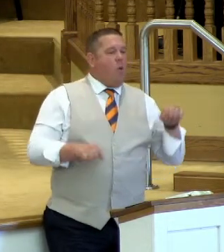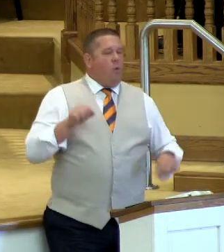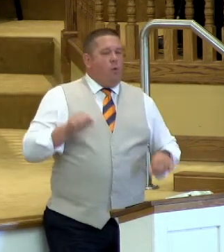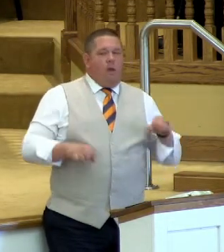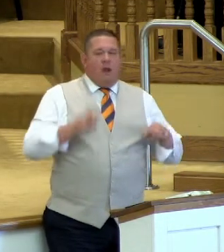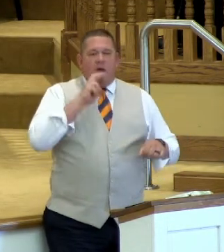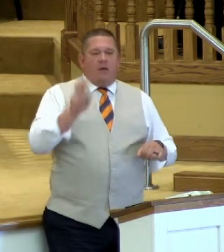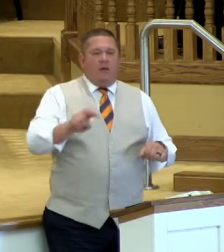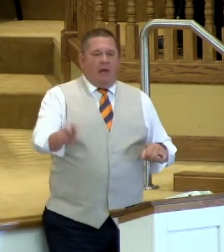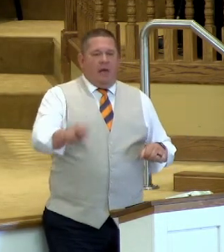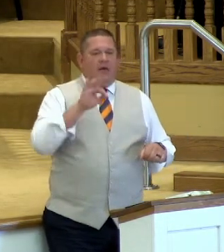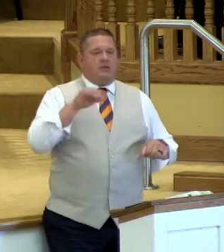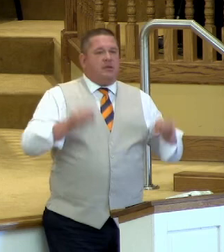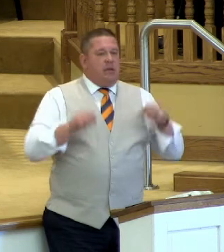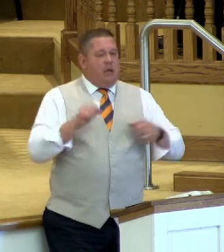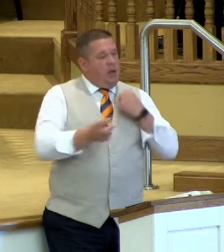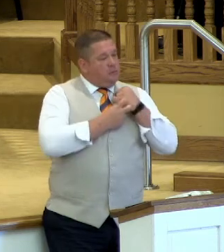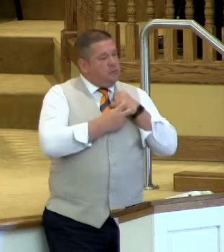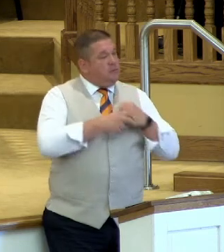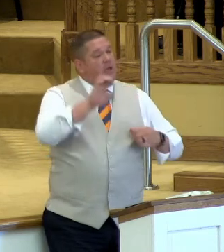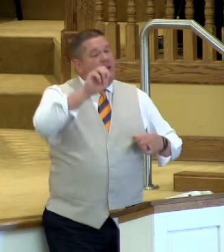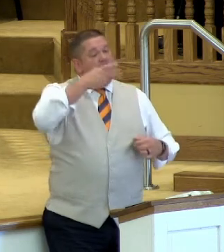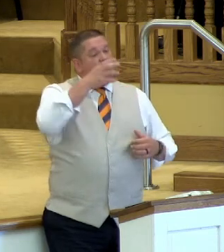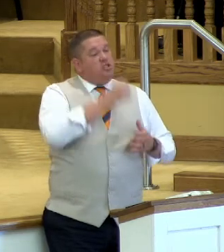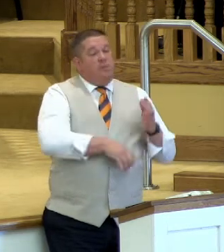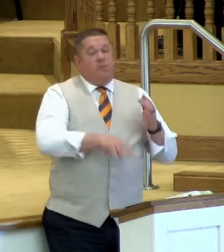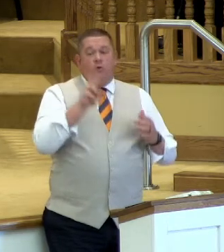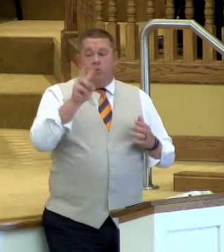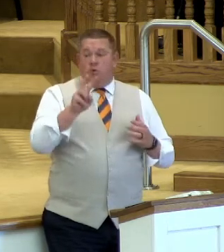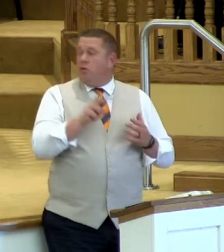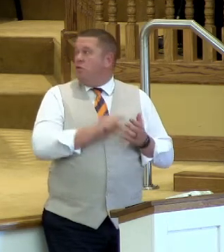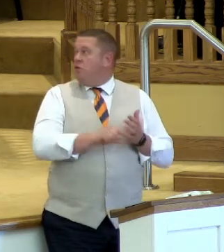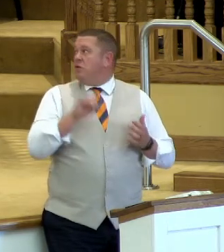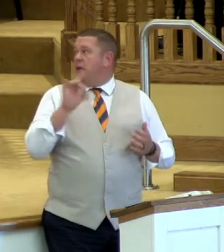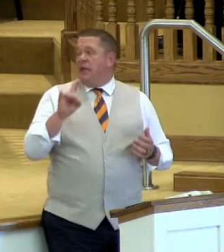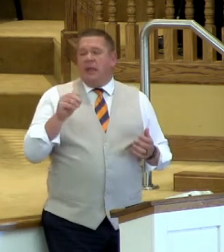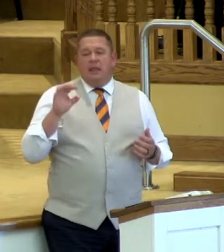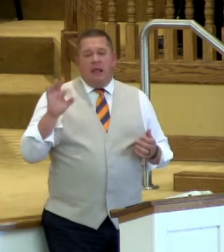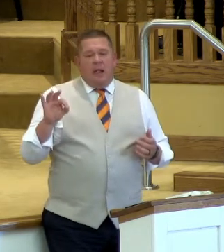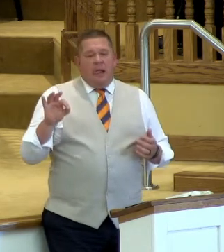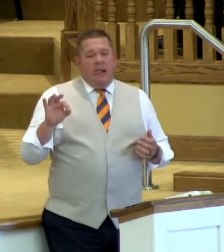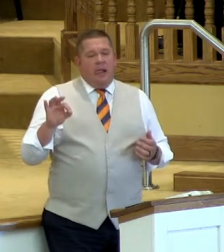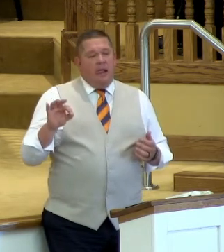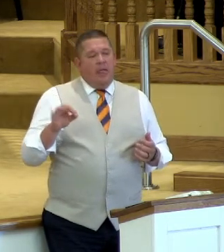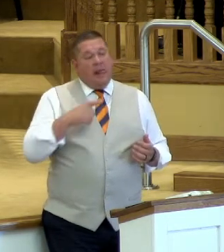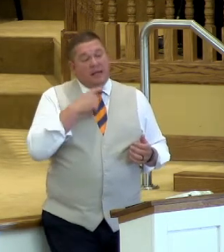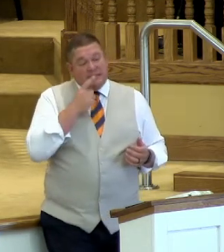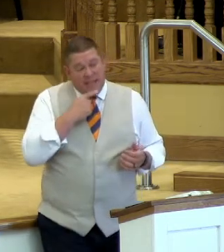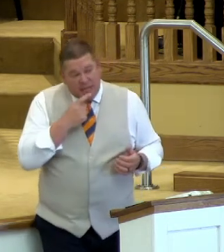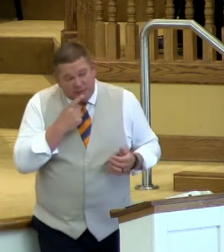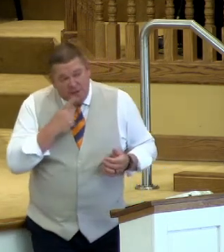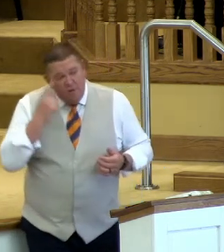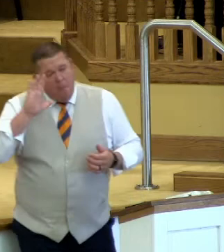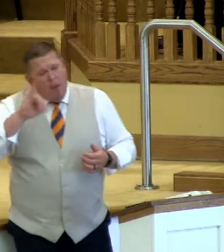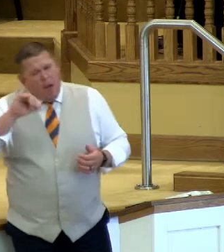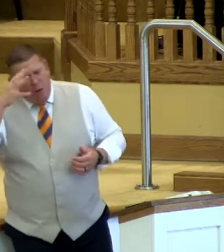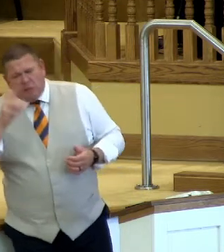The viper of doubt. Ephesians chapter 2, verses 8 through 9, it says,